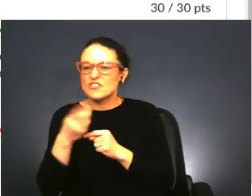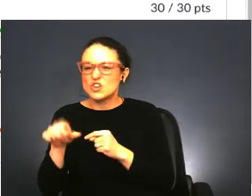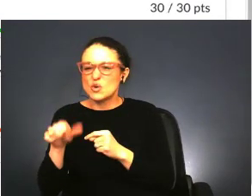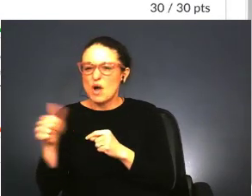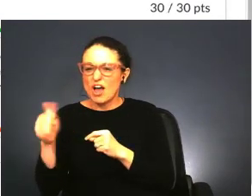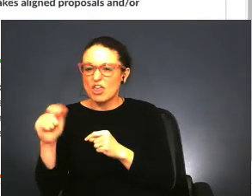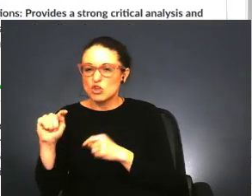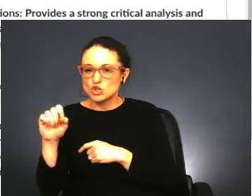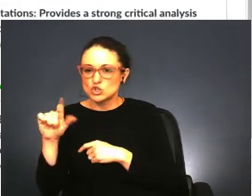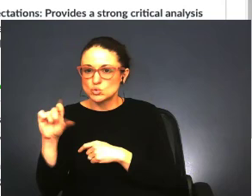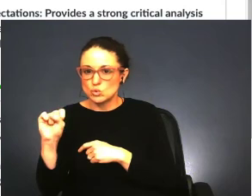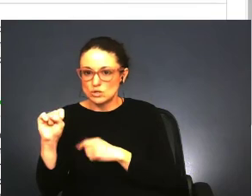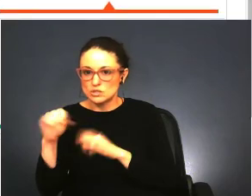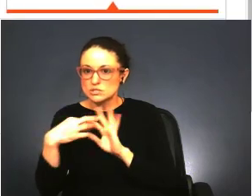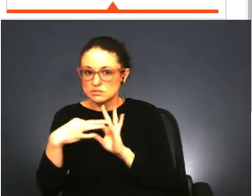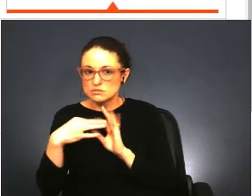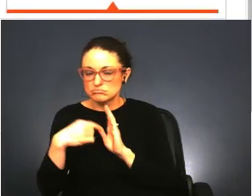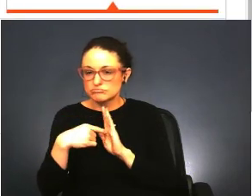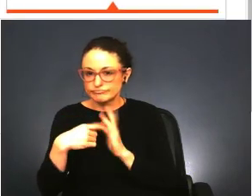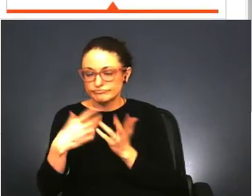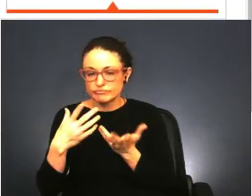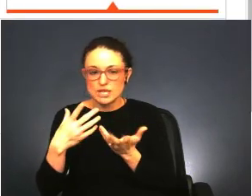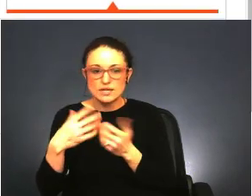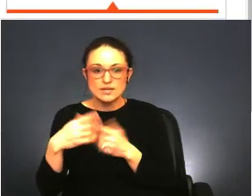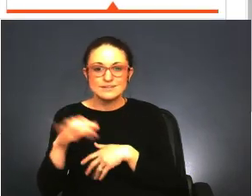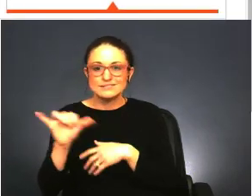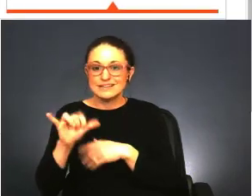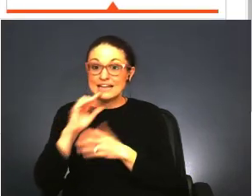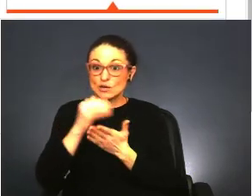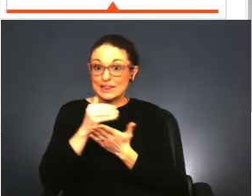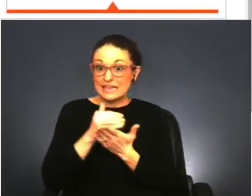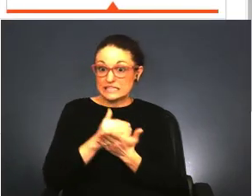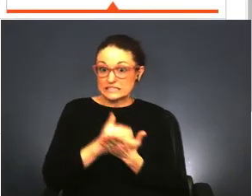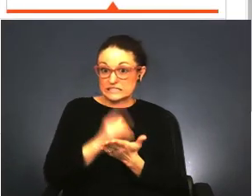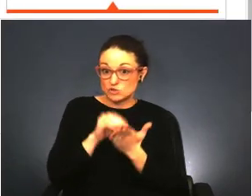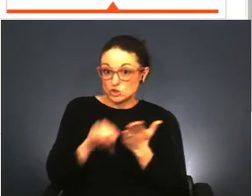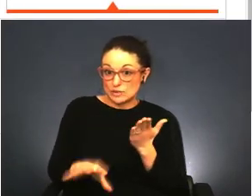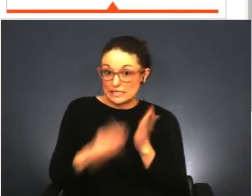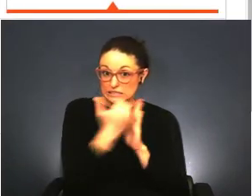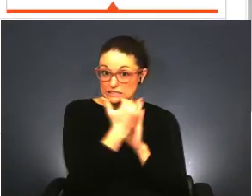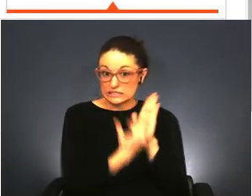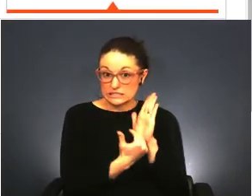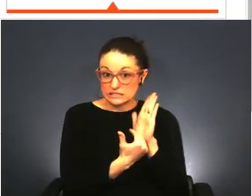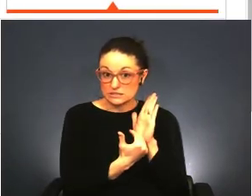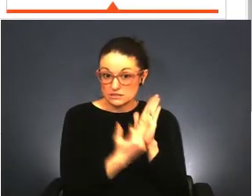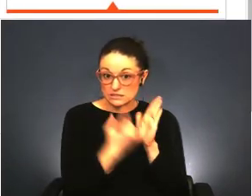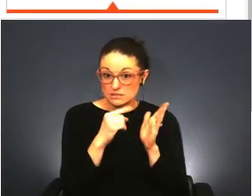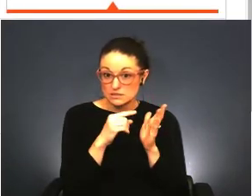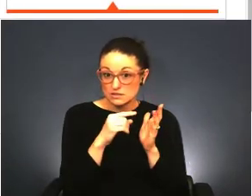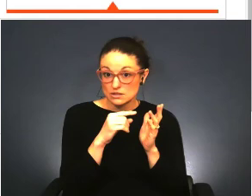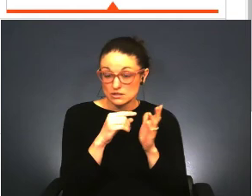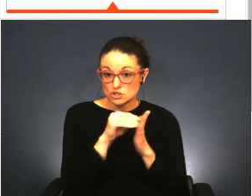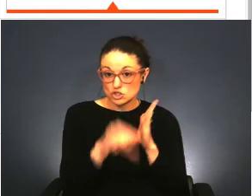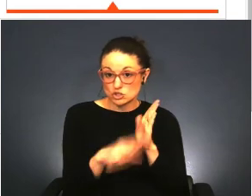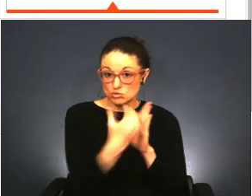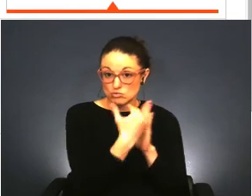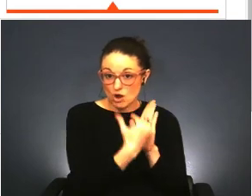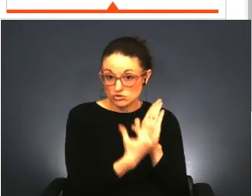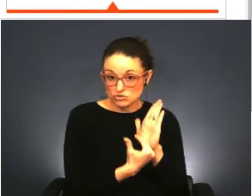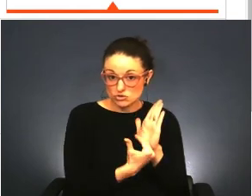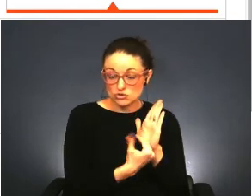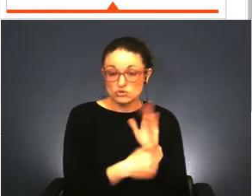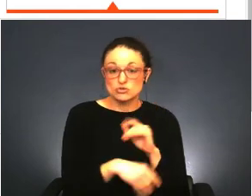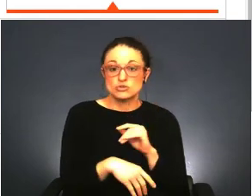here that are related to grading, like your list of students. Okay, this is a list of students. You can move through